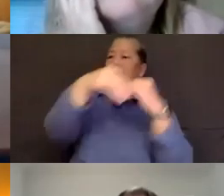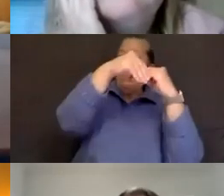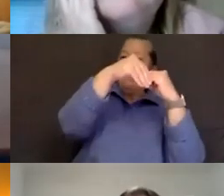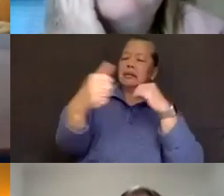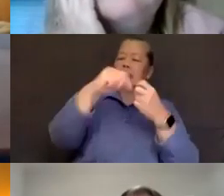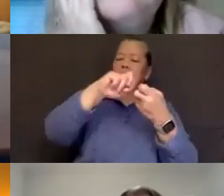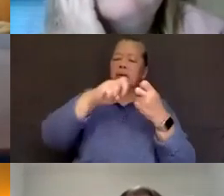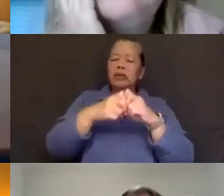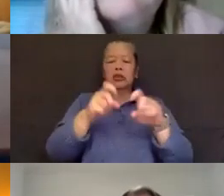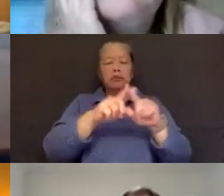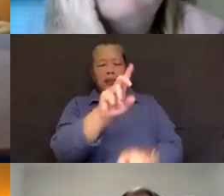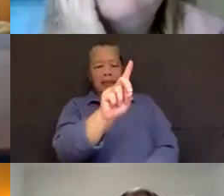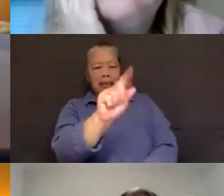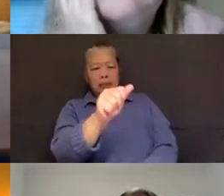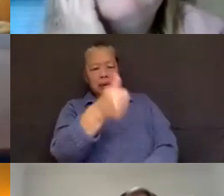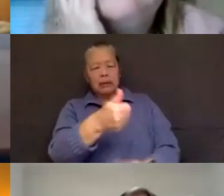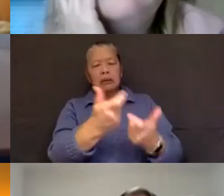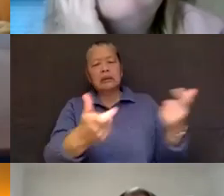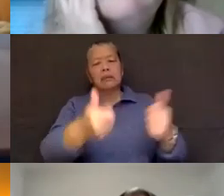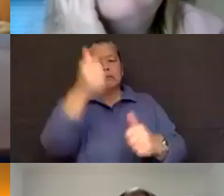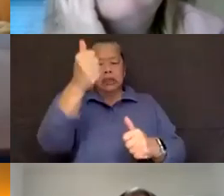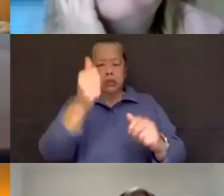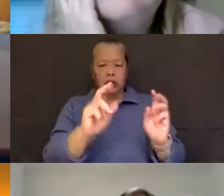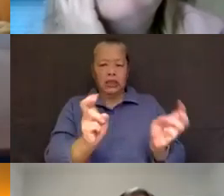the disability is a bigger issue. Yeah.